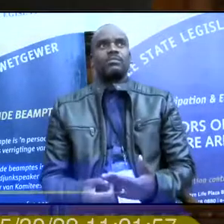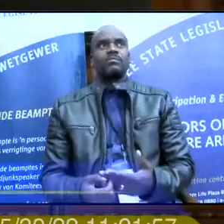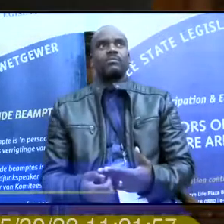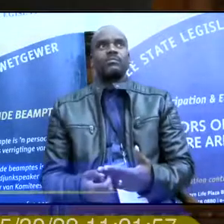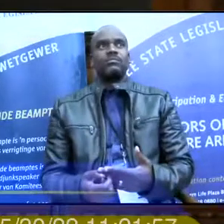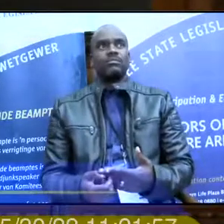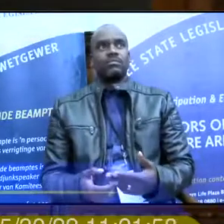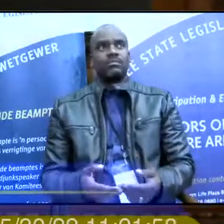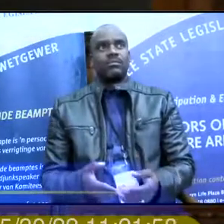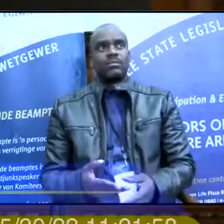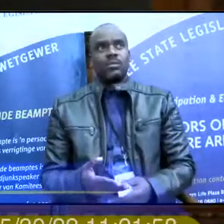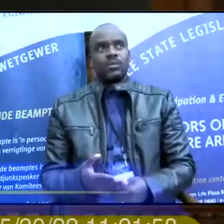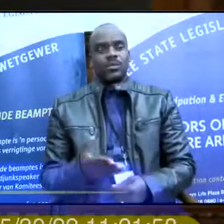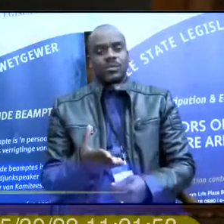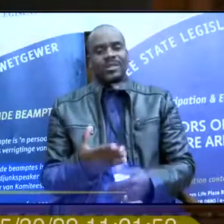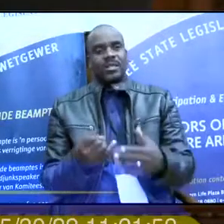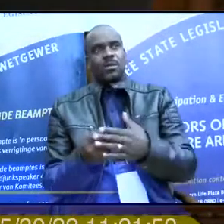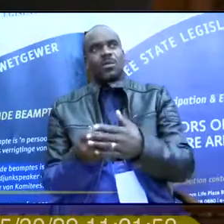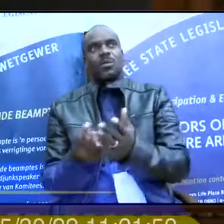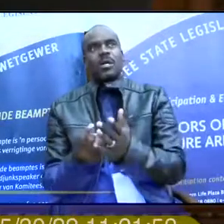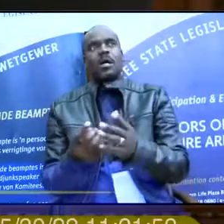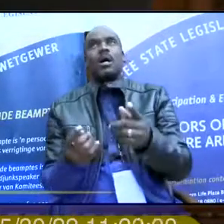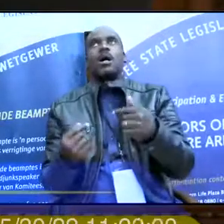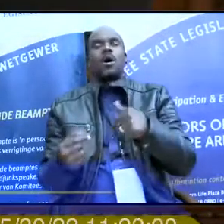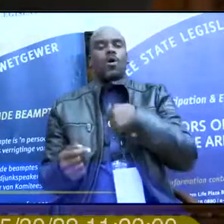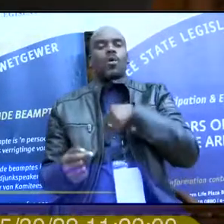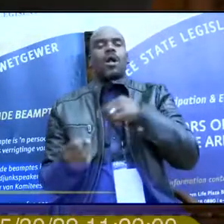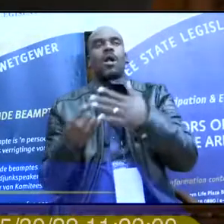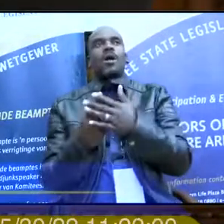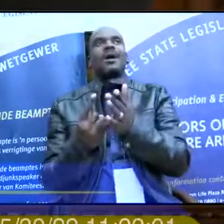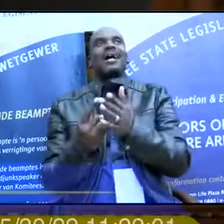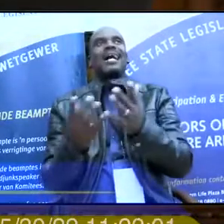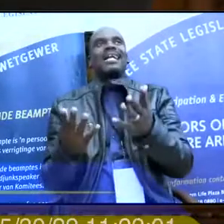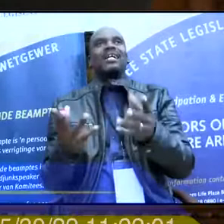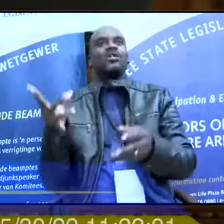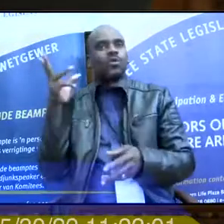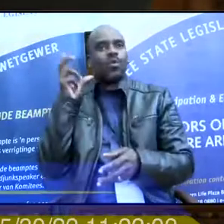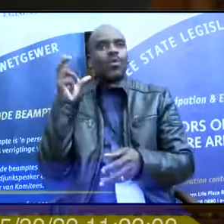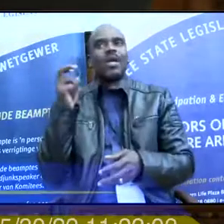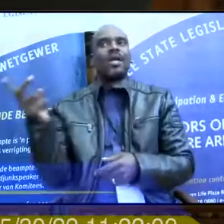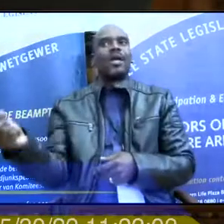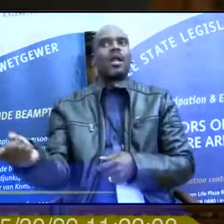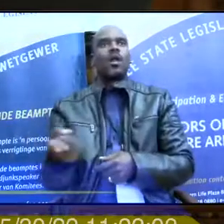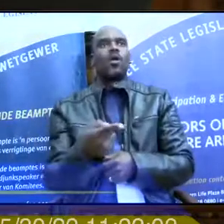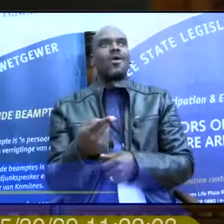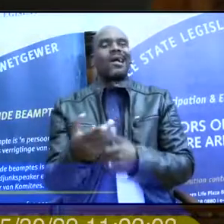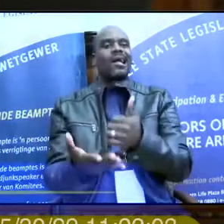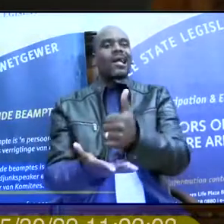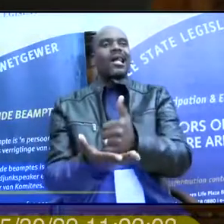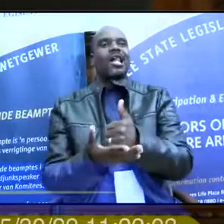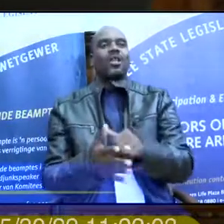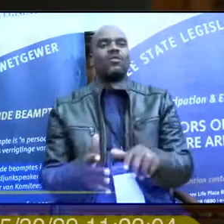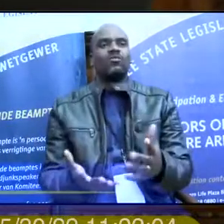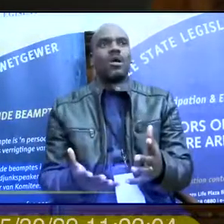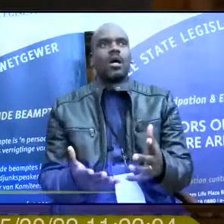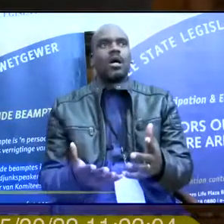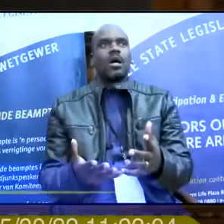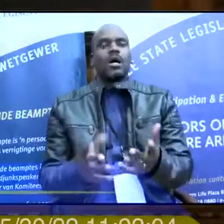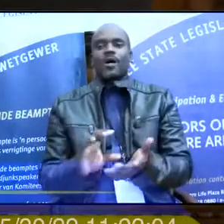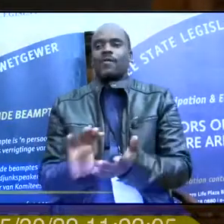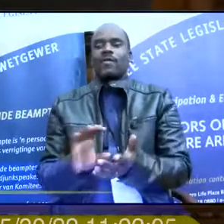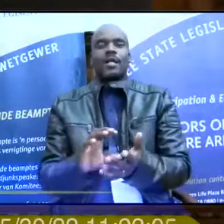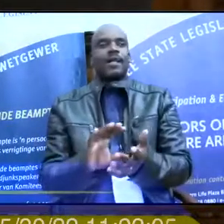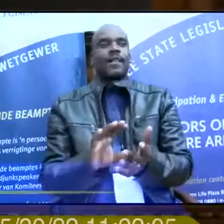agricultural support because we saw that was one of the sectors that were highly affected by the pandemic we also provide tourism